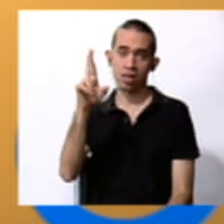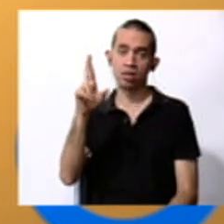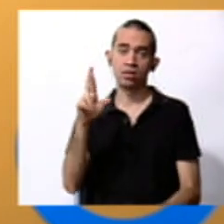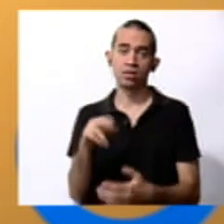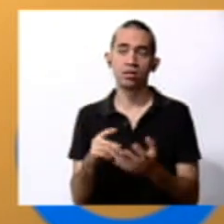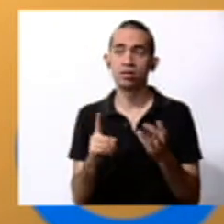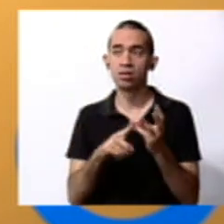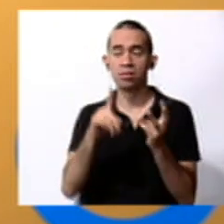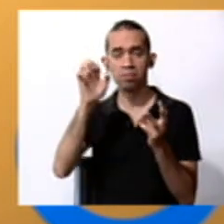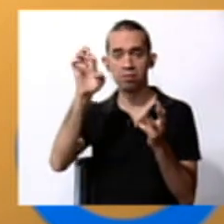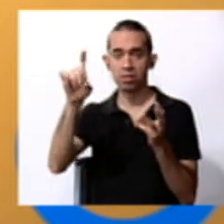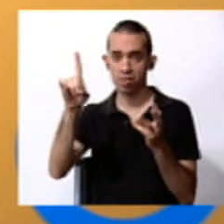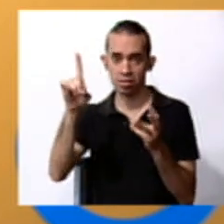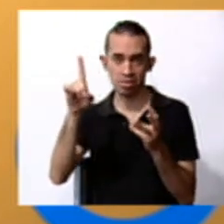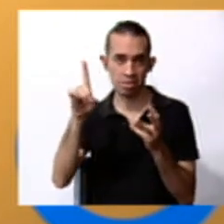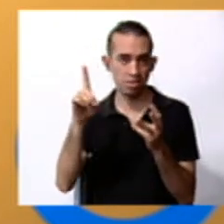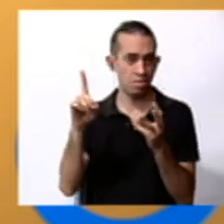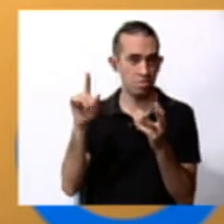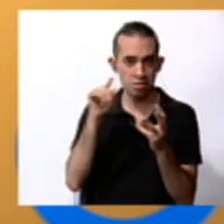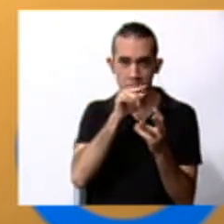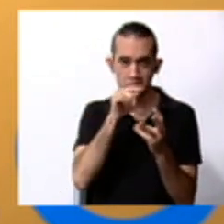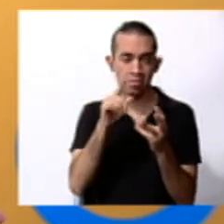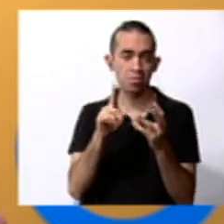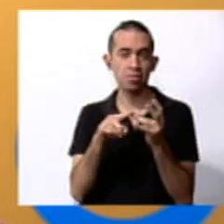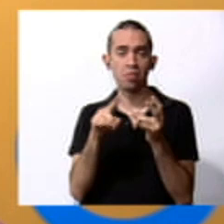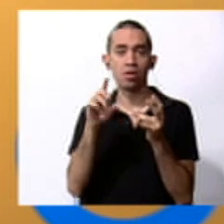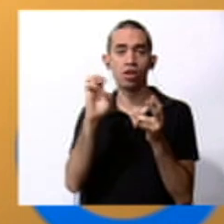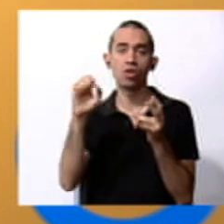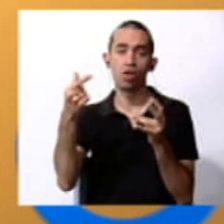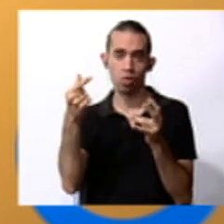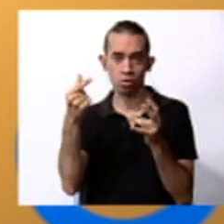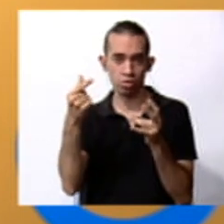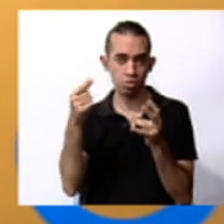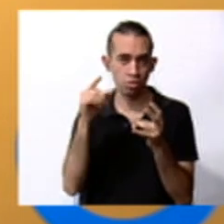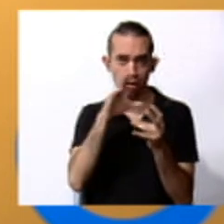Maybe a bird? Is it a dog?